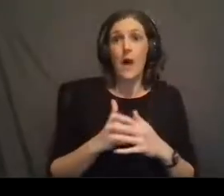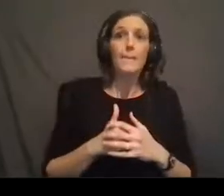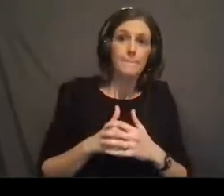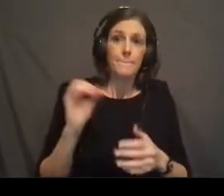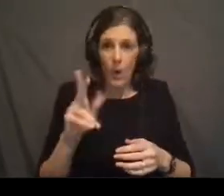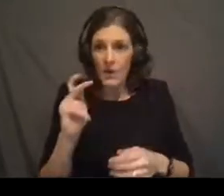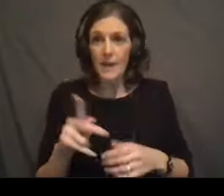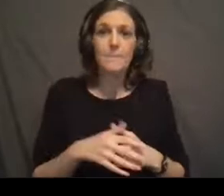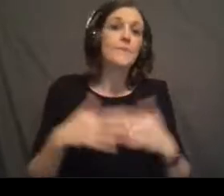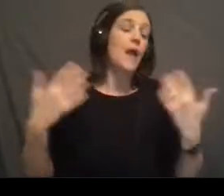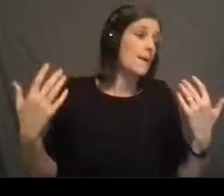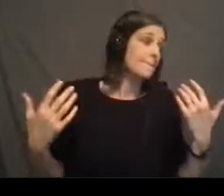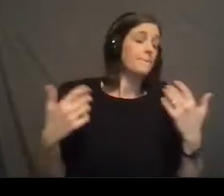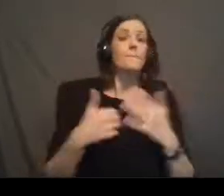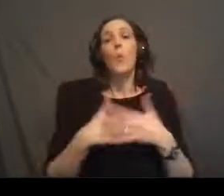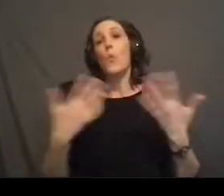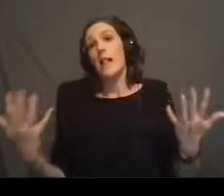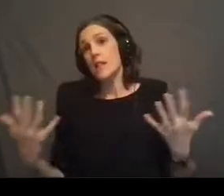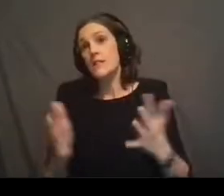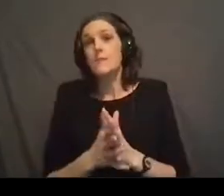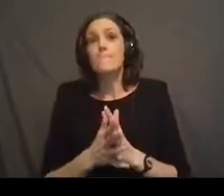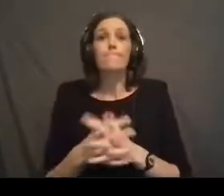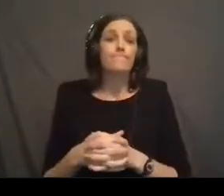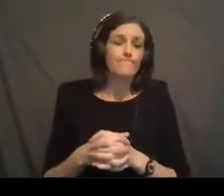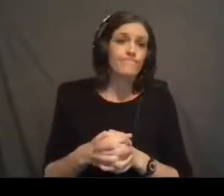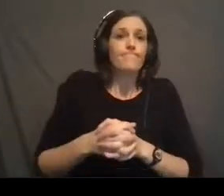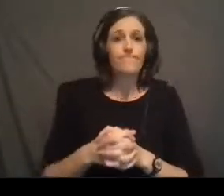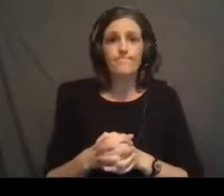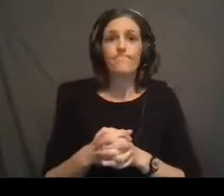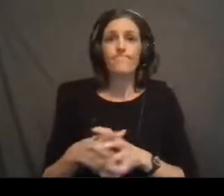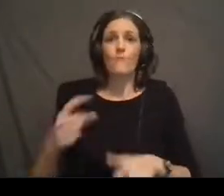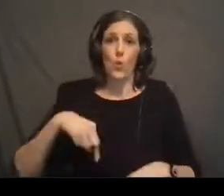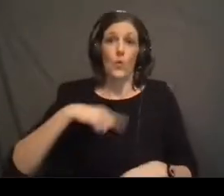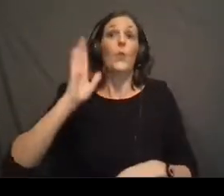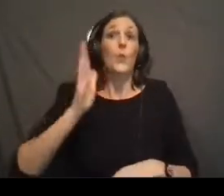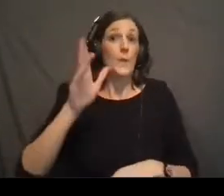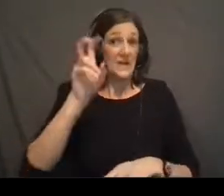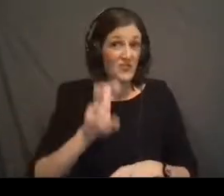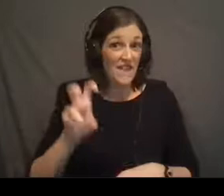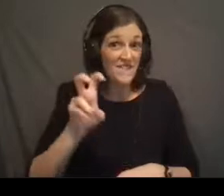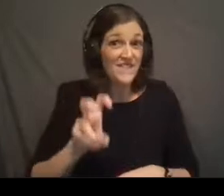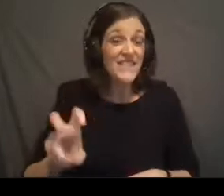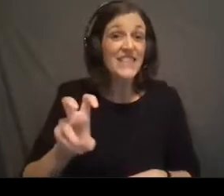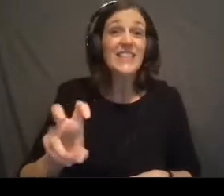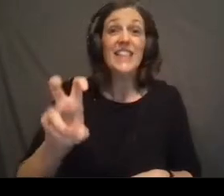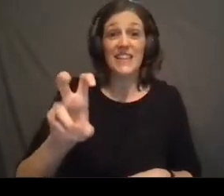Okay. Well, we will be traveling